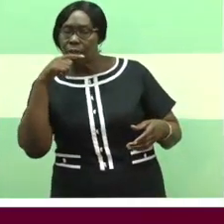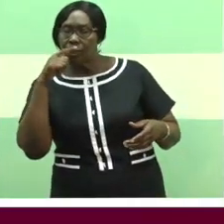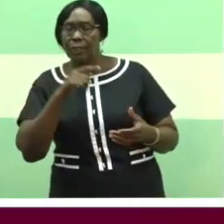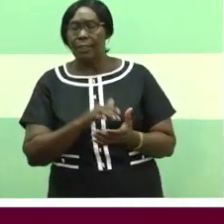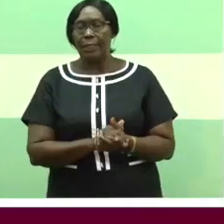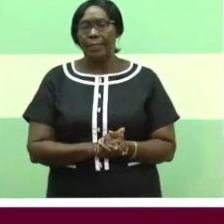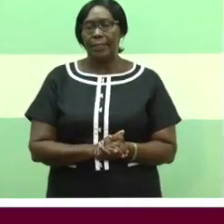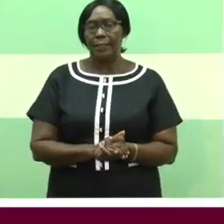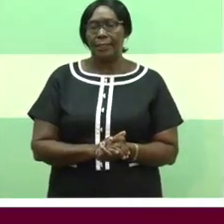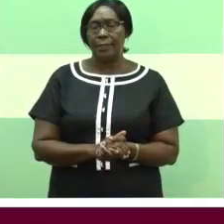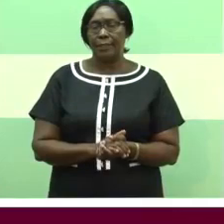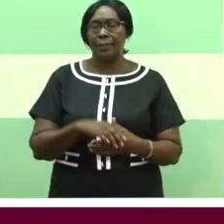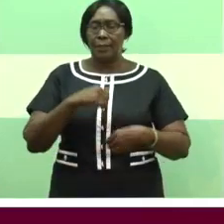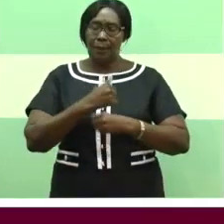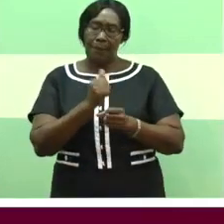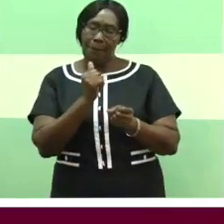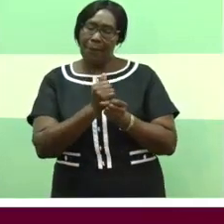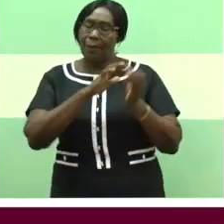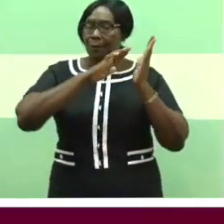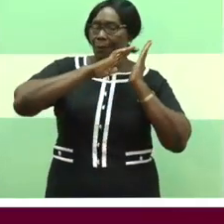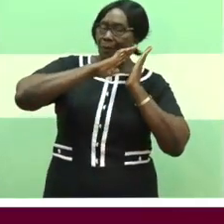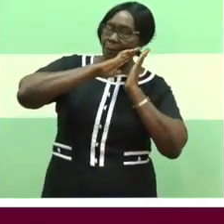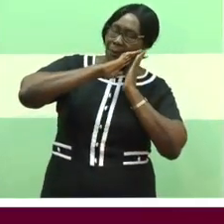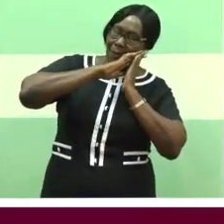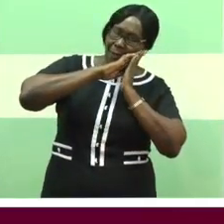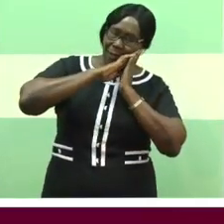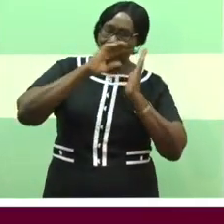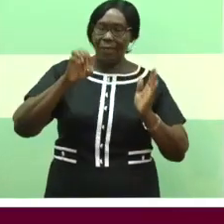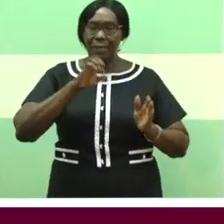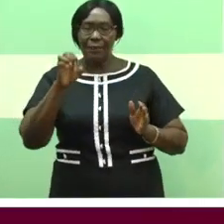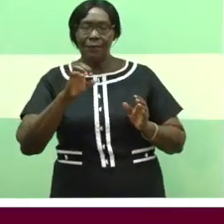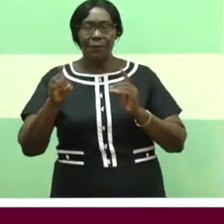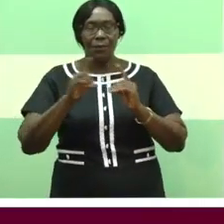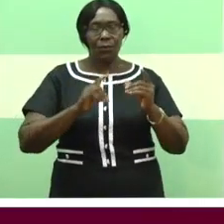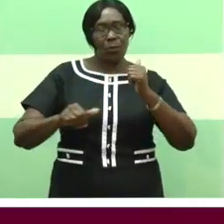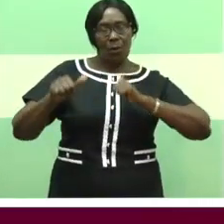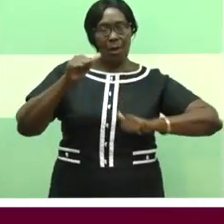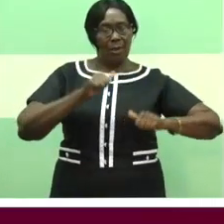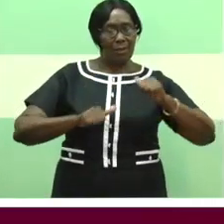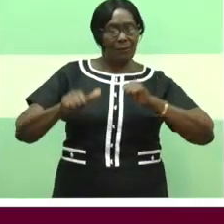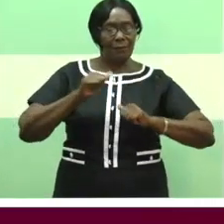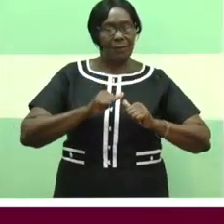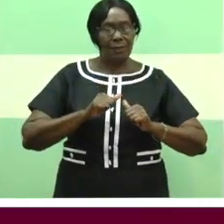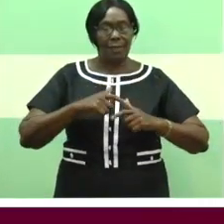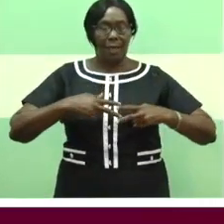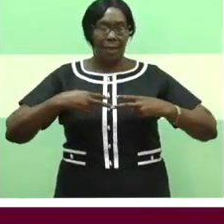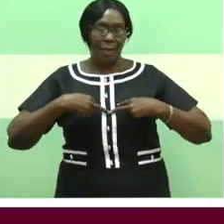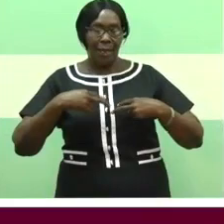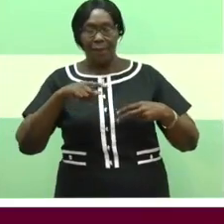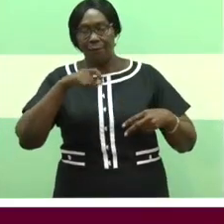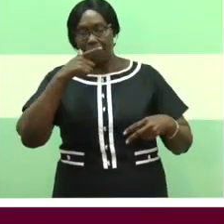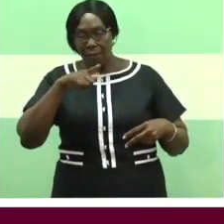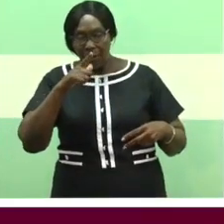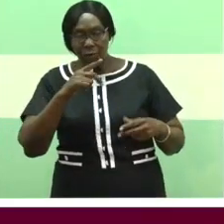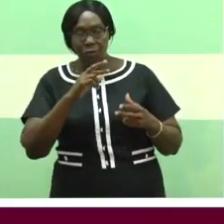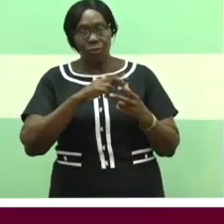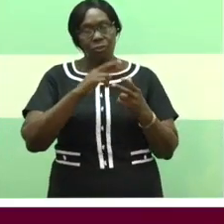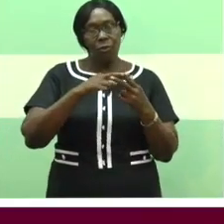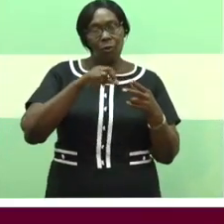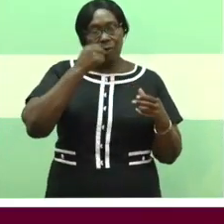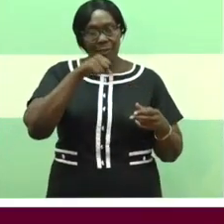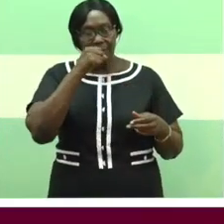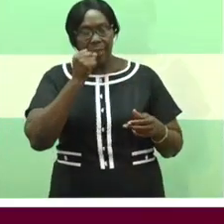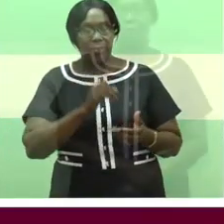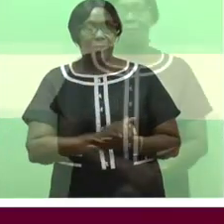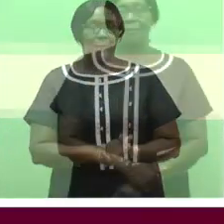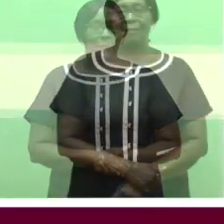teeth, make our beds, and even when we do activities and have lunch or snack.